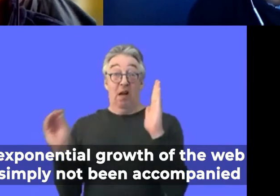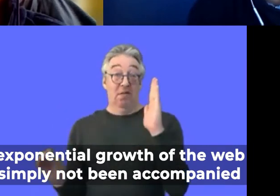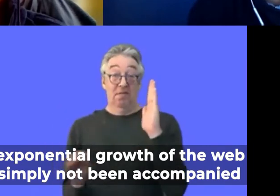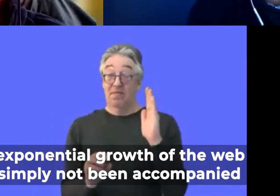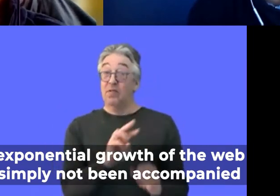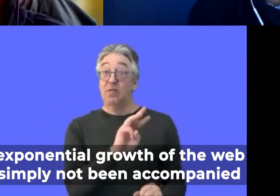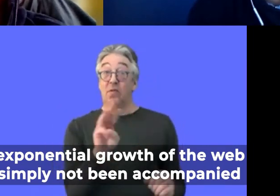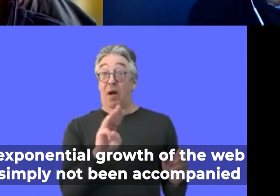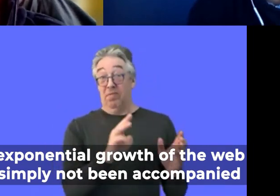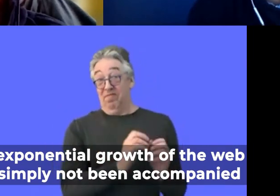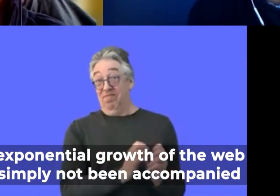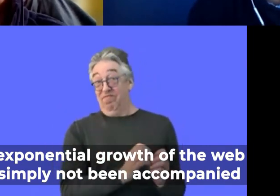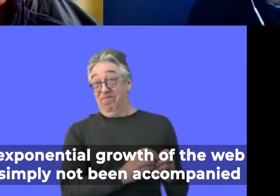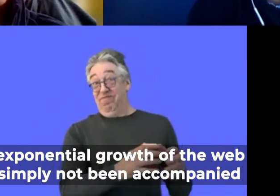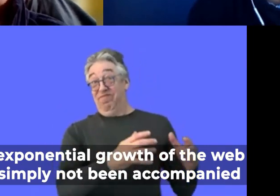has simply not been